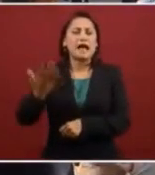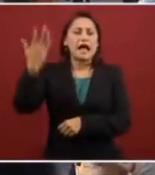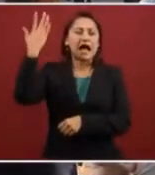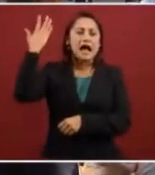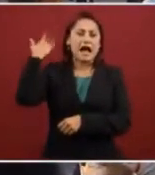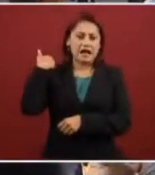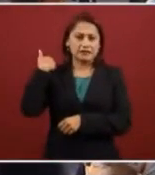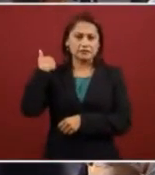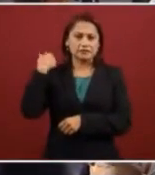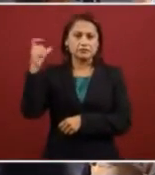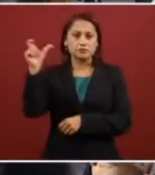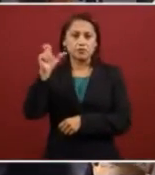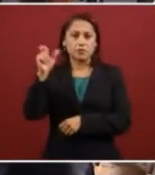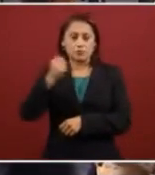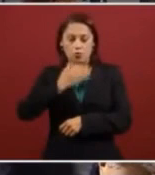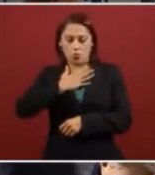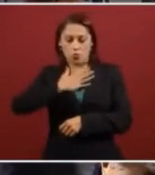presidente